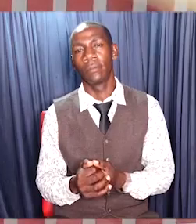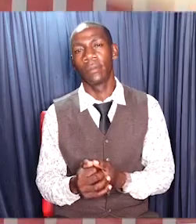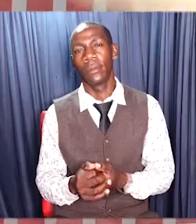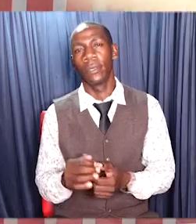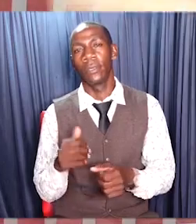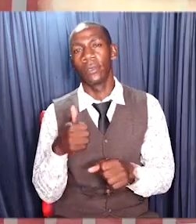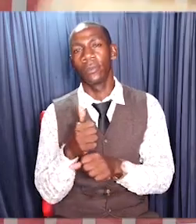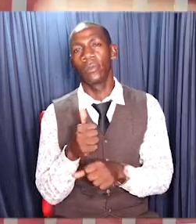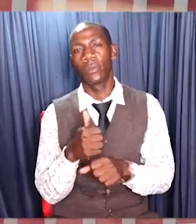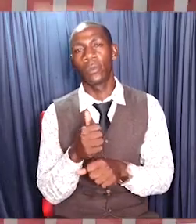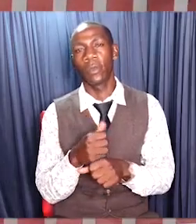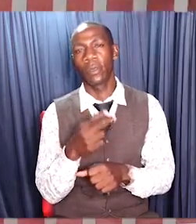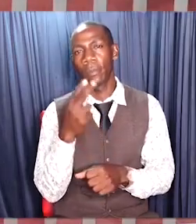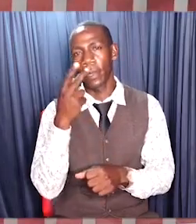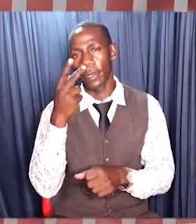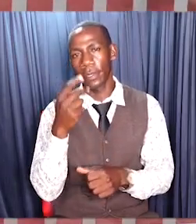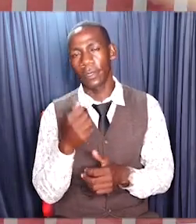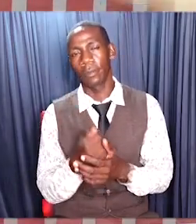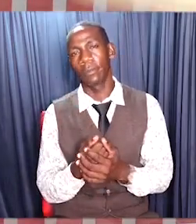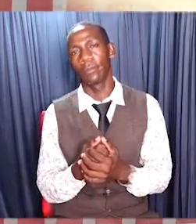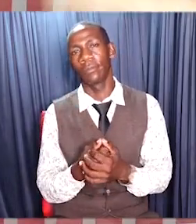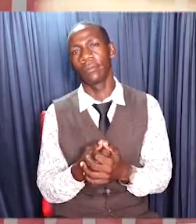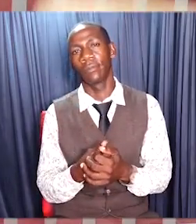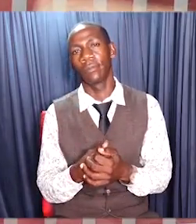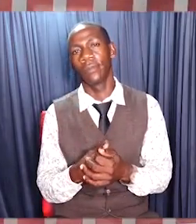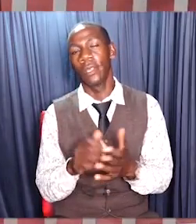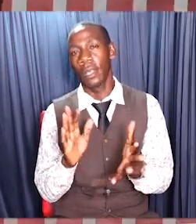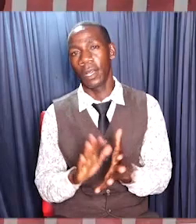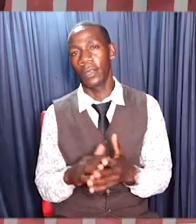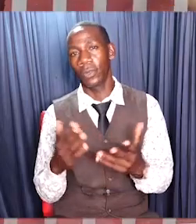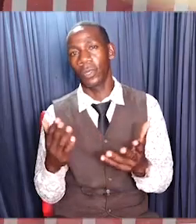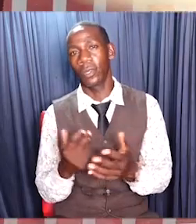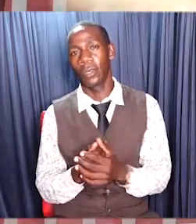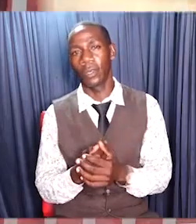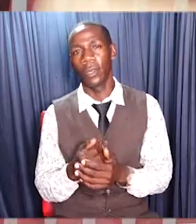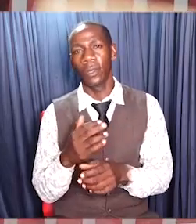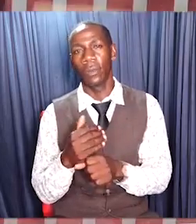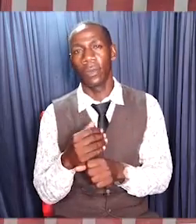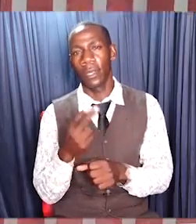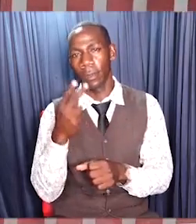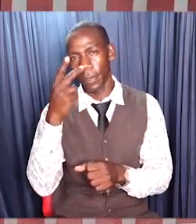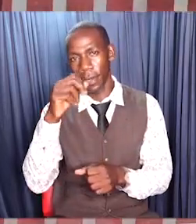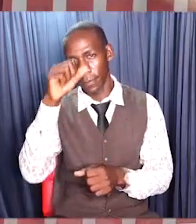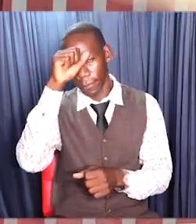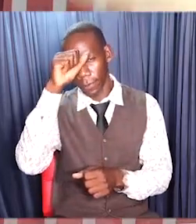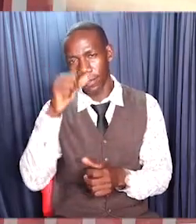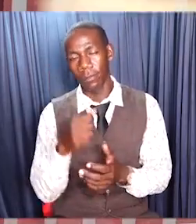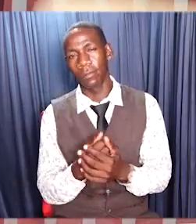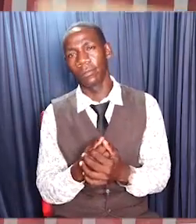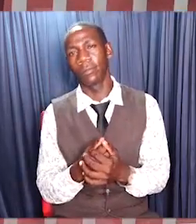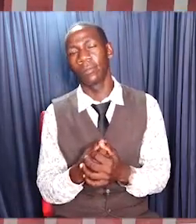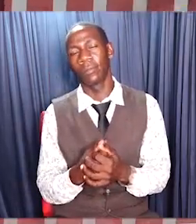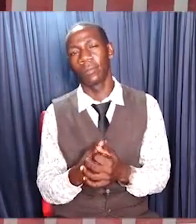Ukundu kutukana mzazi. Now this is insulting your parents. Hallelujah. Hallelujah. Umemfanya mujinga. You've made them to be